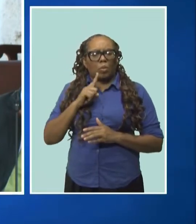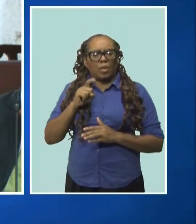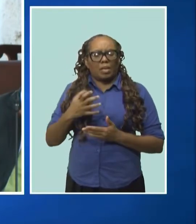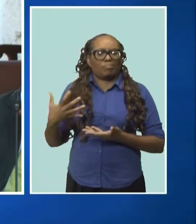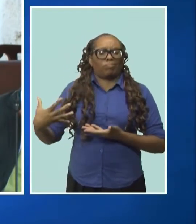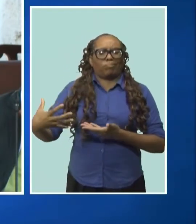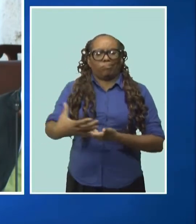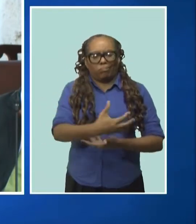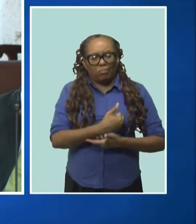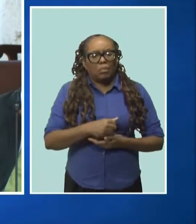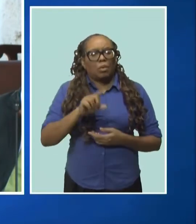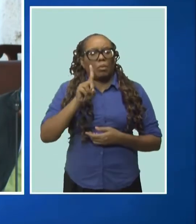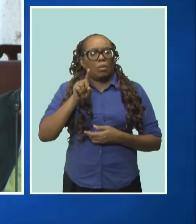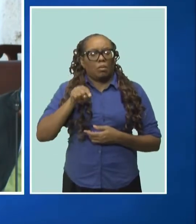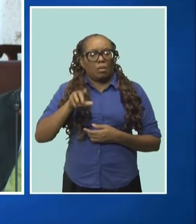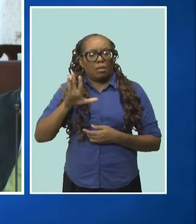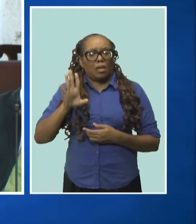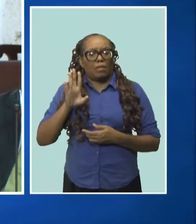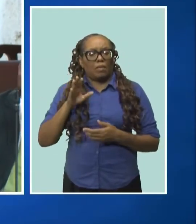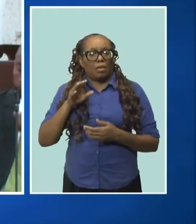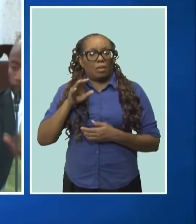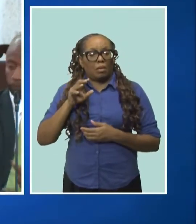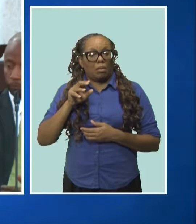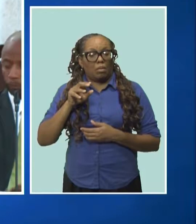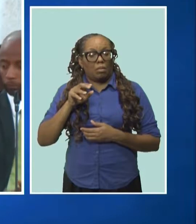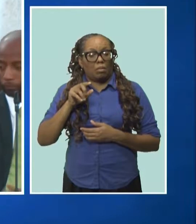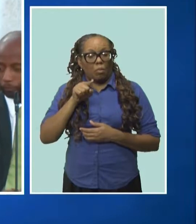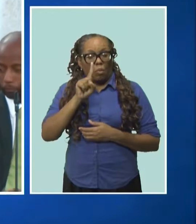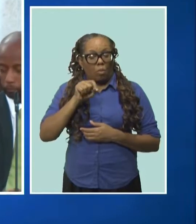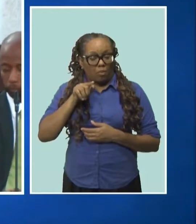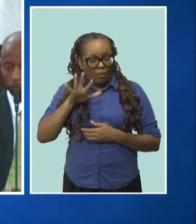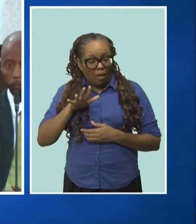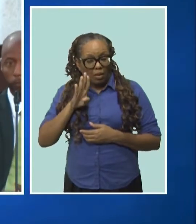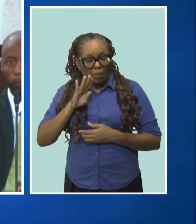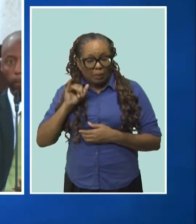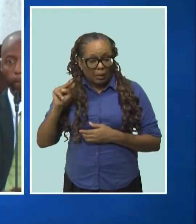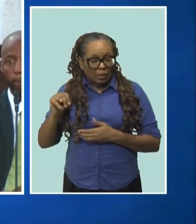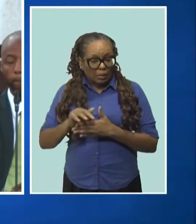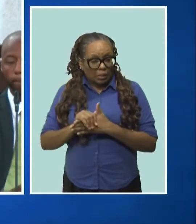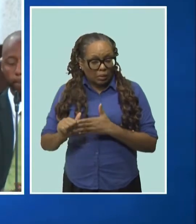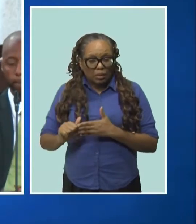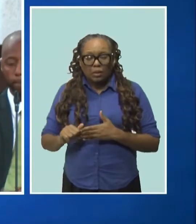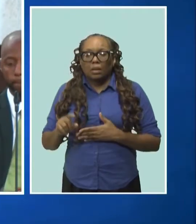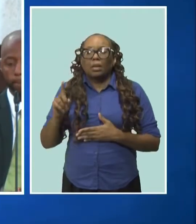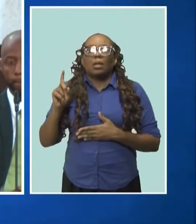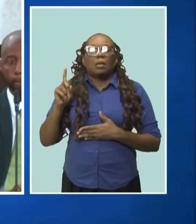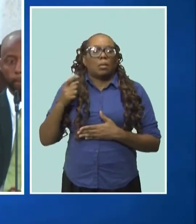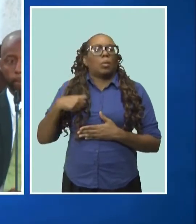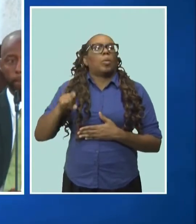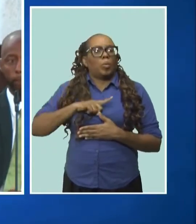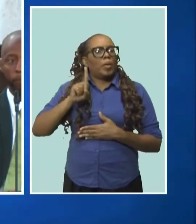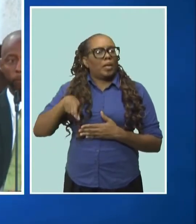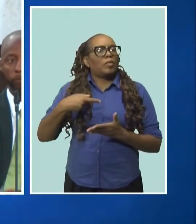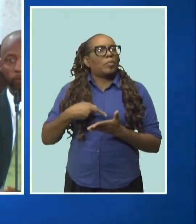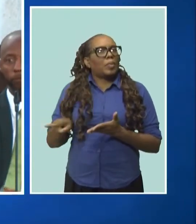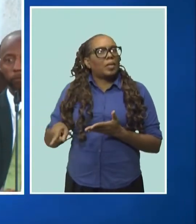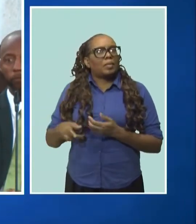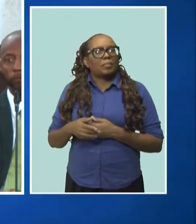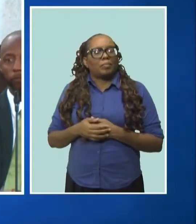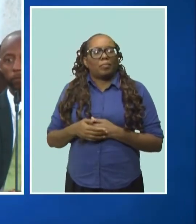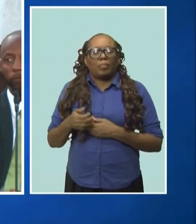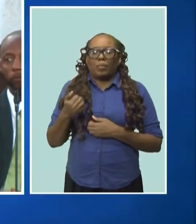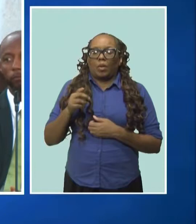Somewhere. It has to come from the pockets of taxpayers in this country, or perhaps there will be some